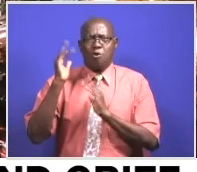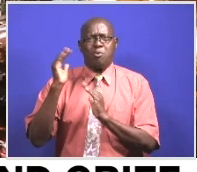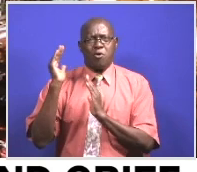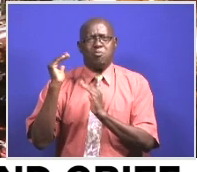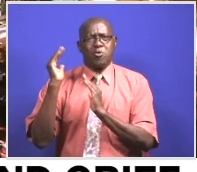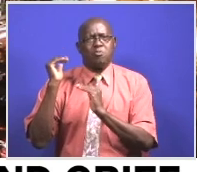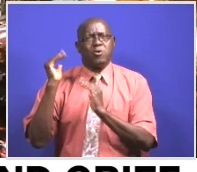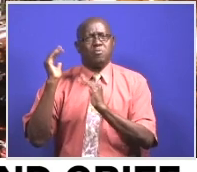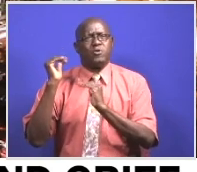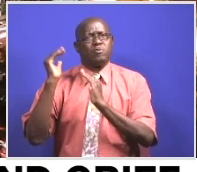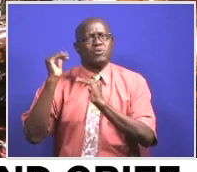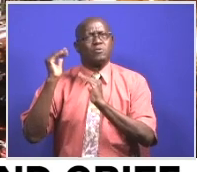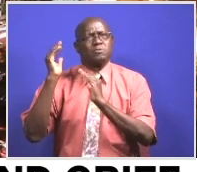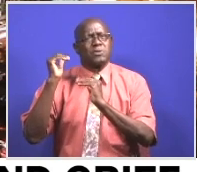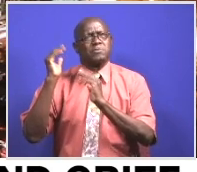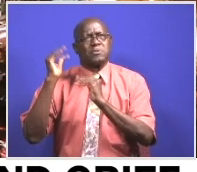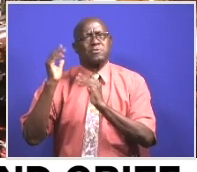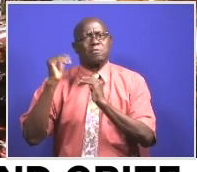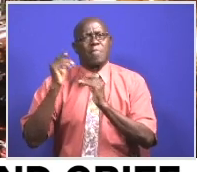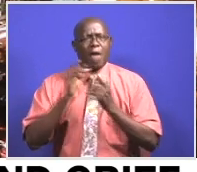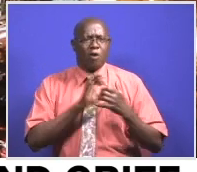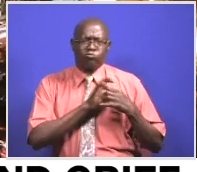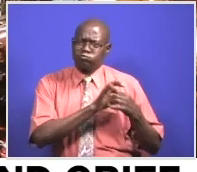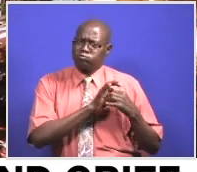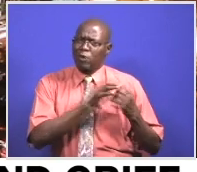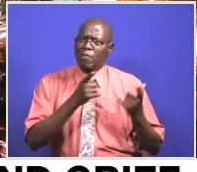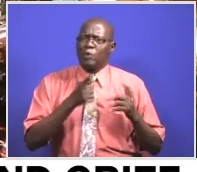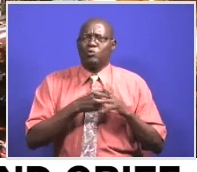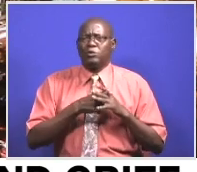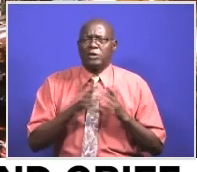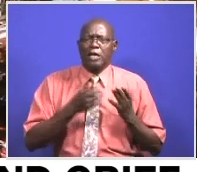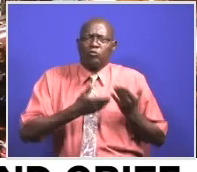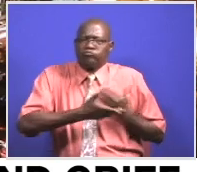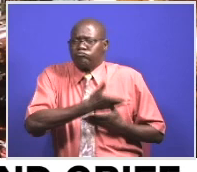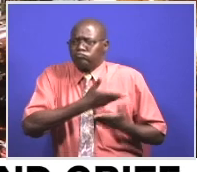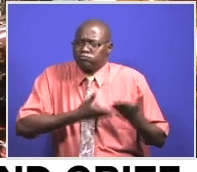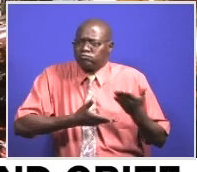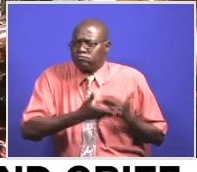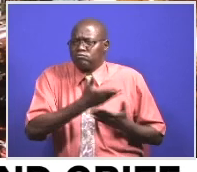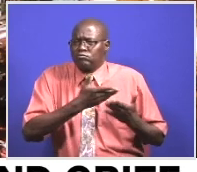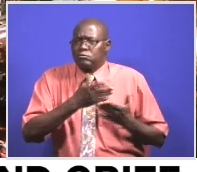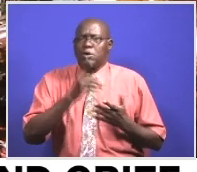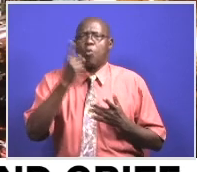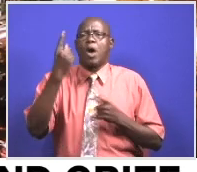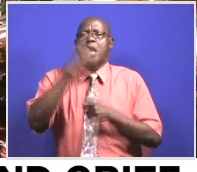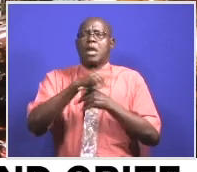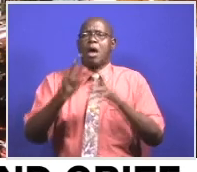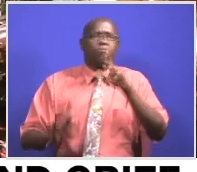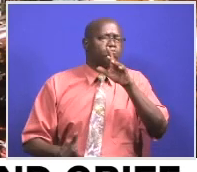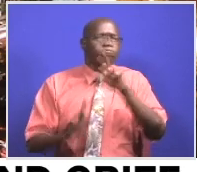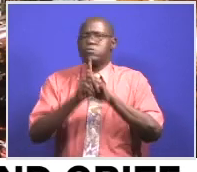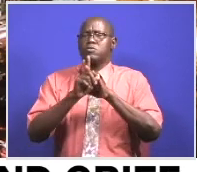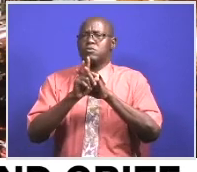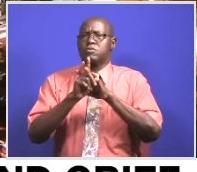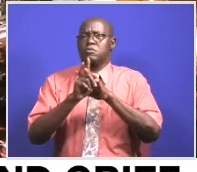I'm getting married to this person. There is connection. You start bonding together. And then one day, someone calls